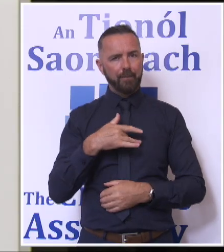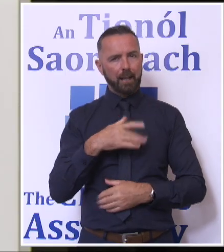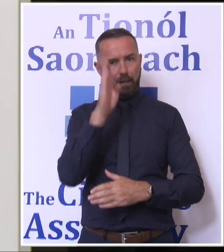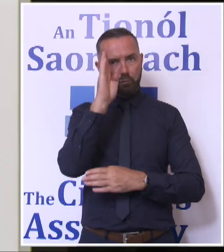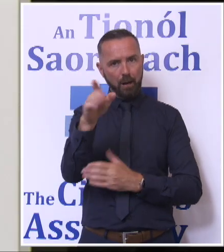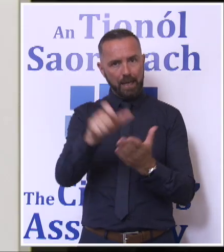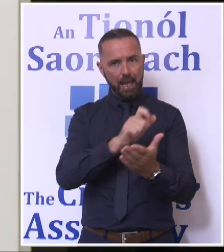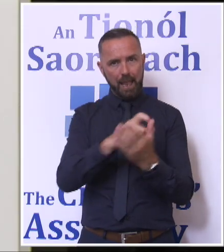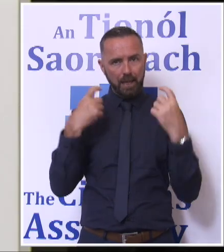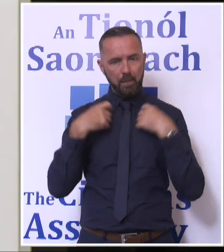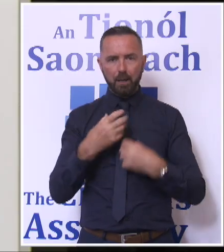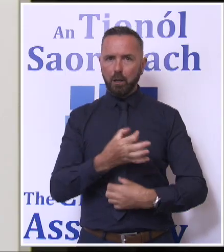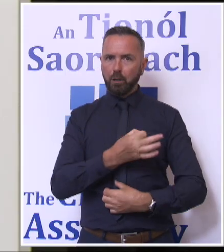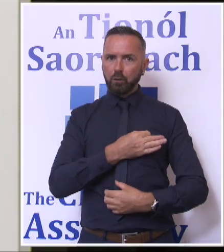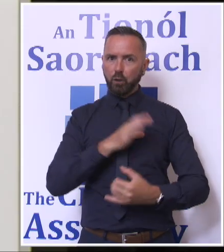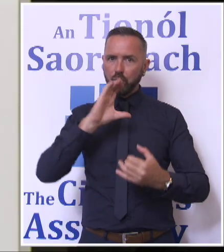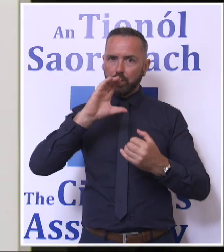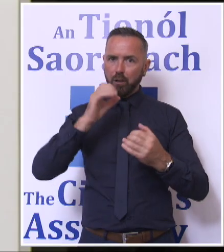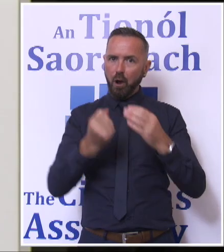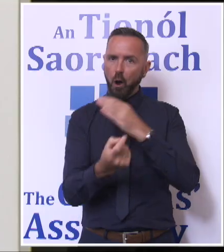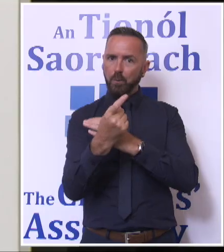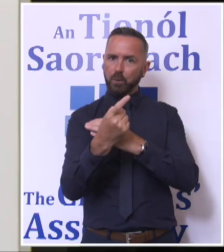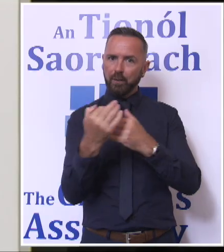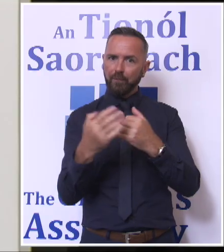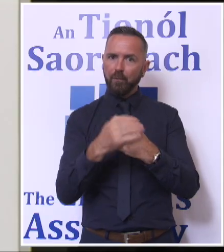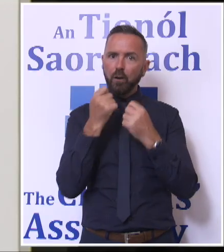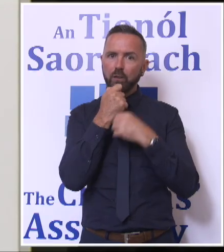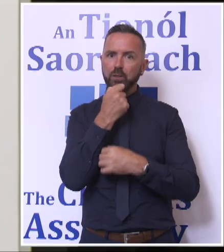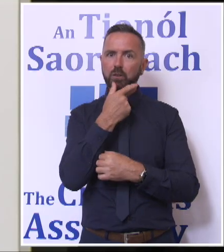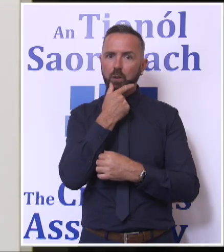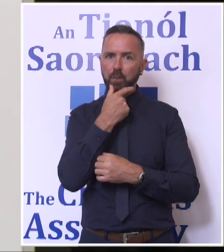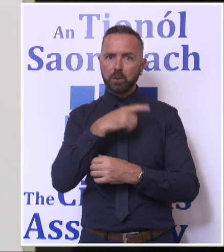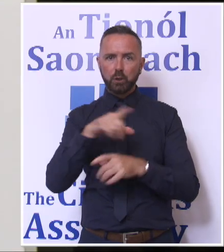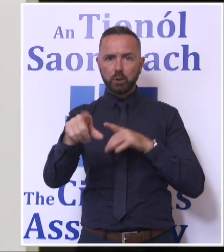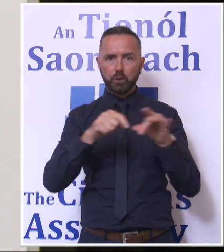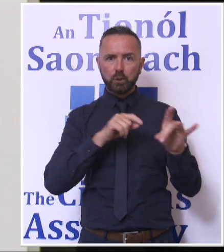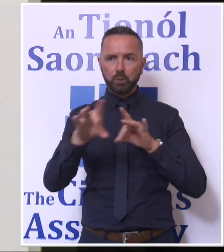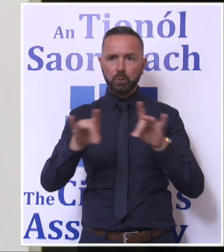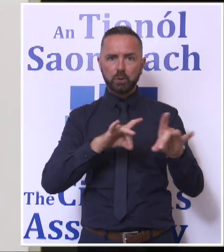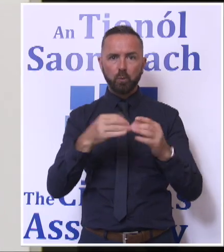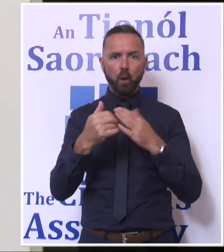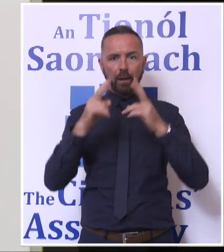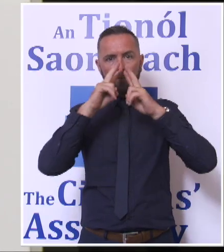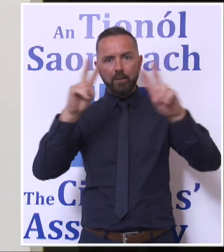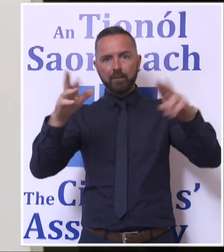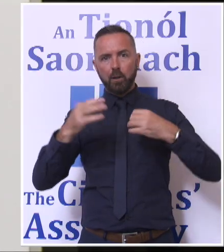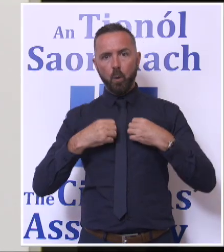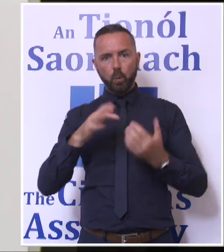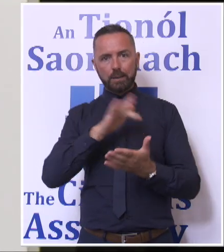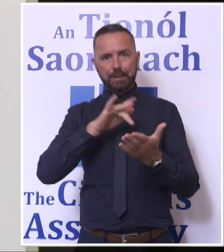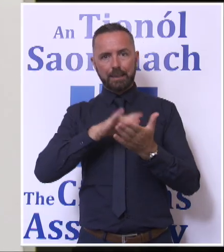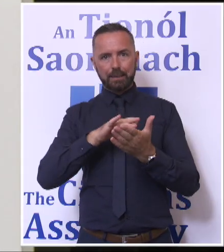opportunity for the citizens of Dublin to be empowered through the ballot box to choose a vision for their city. And I also see it as